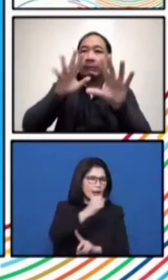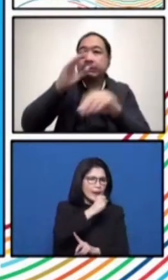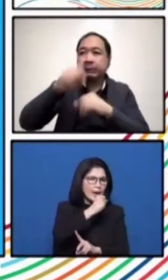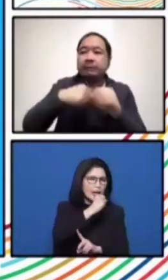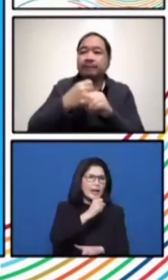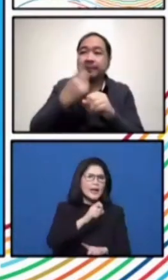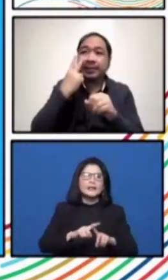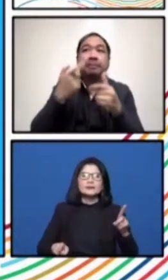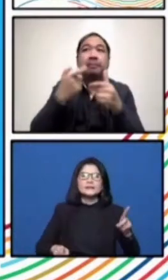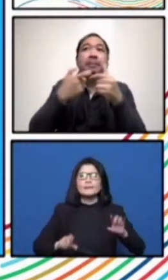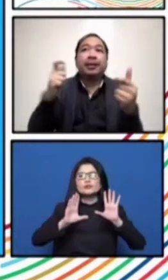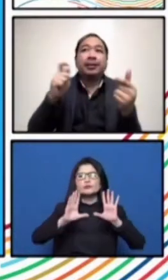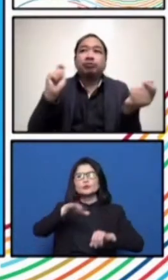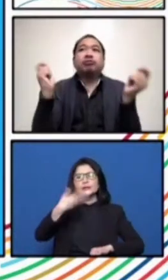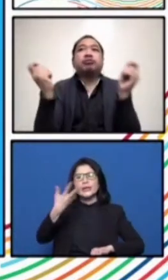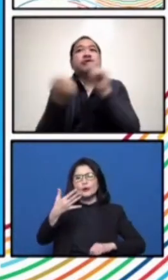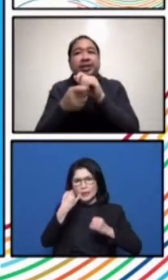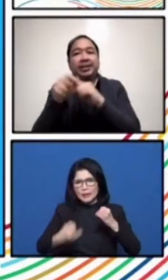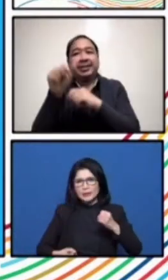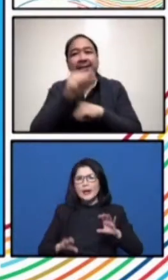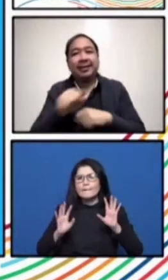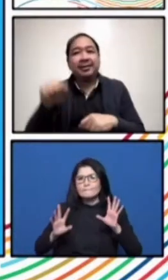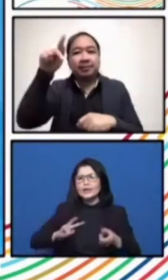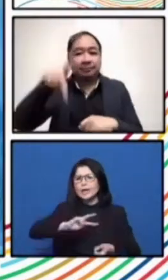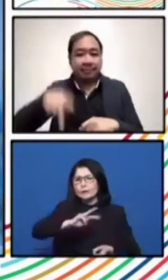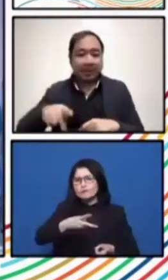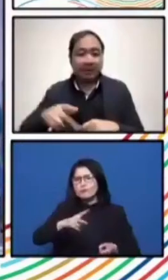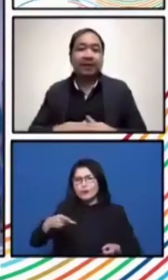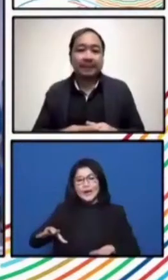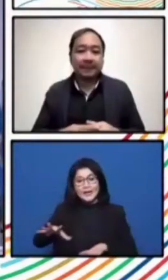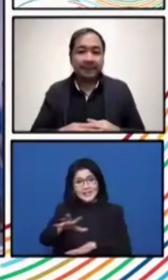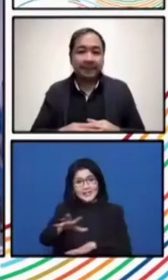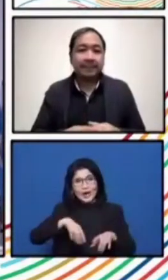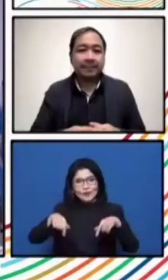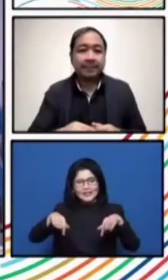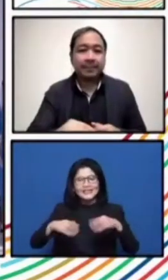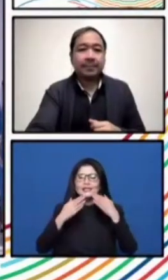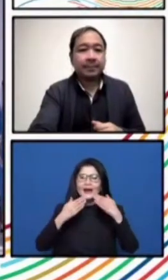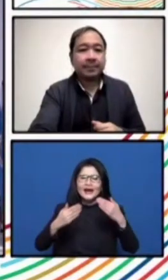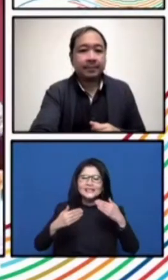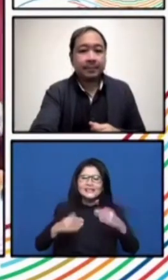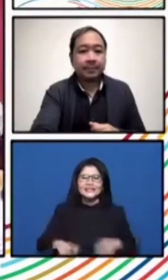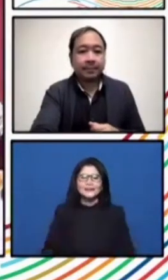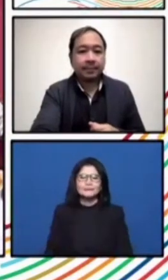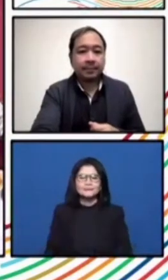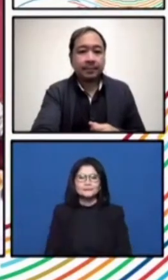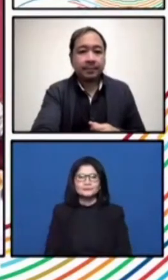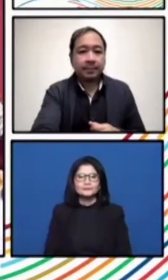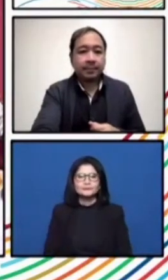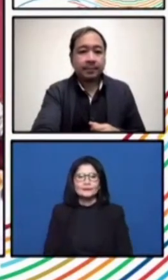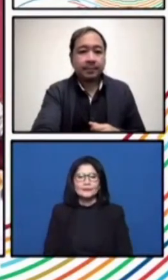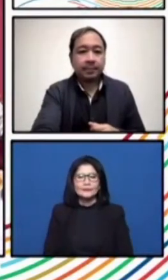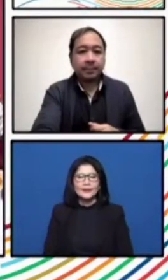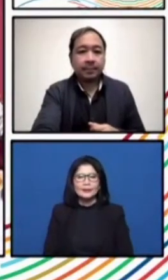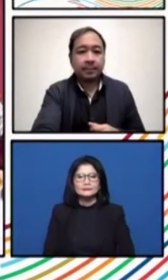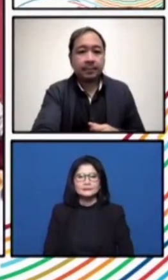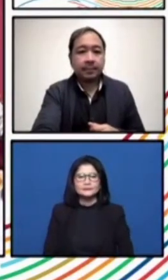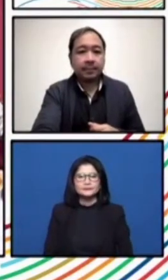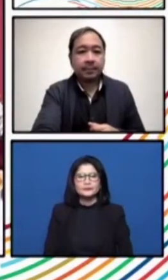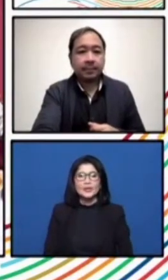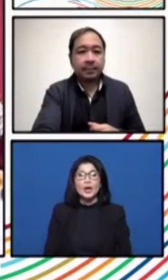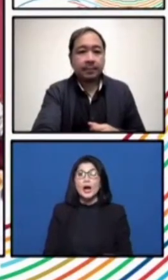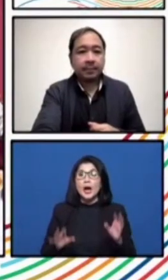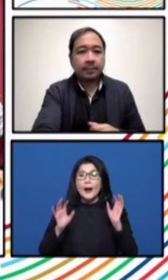region over thank you thanks Alex so while progress has made clearly this is an evolving area